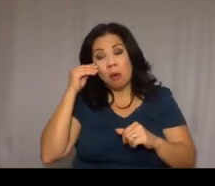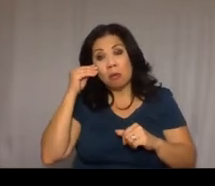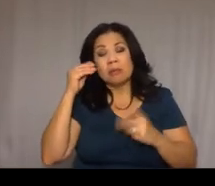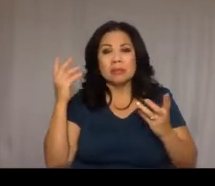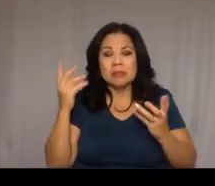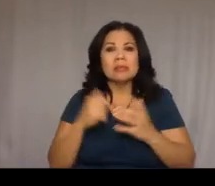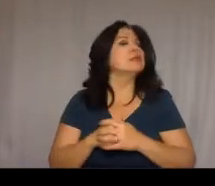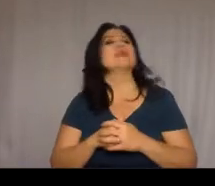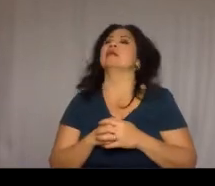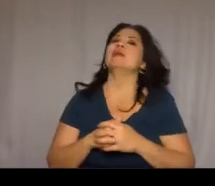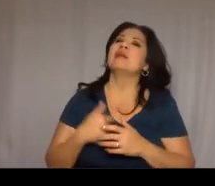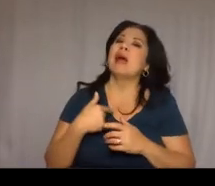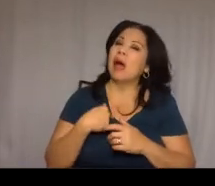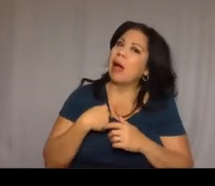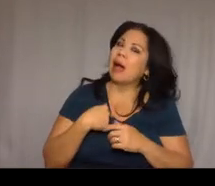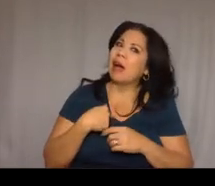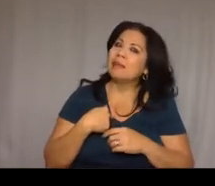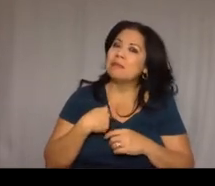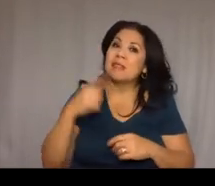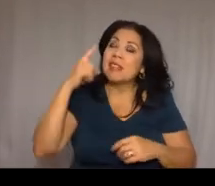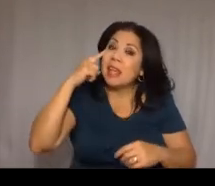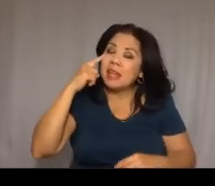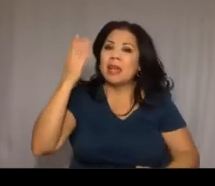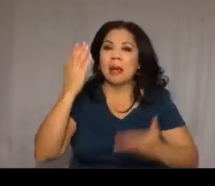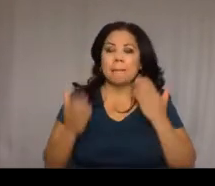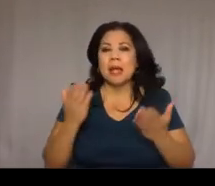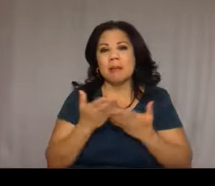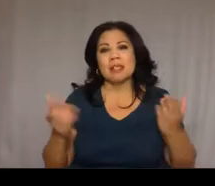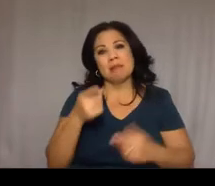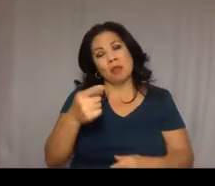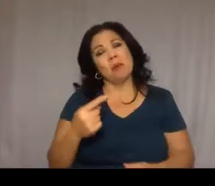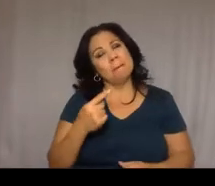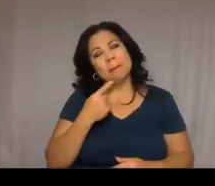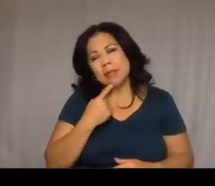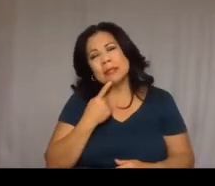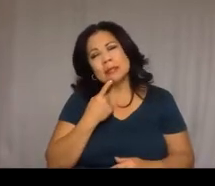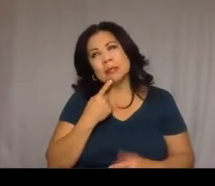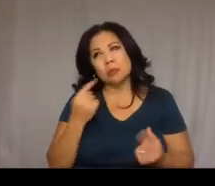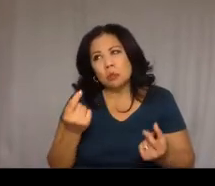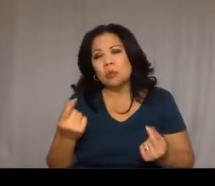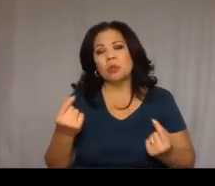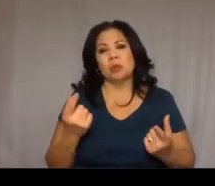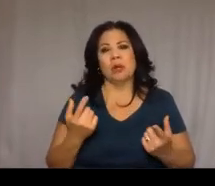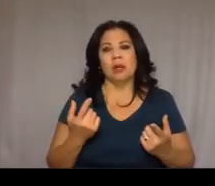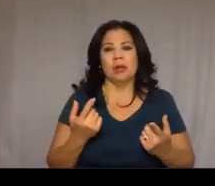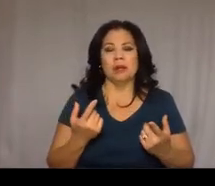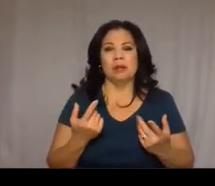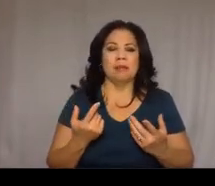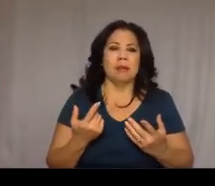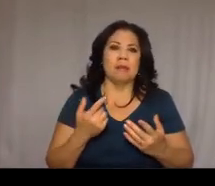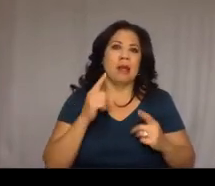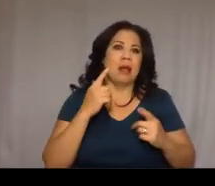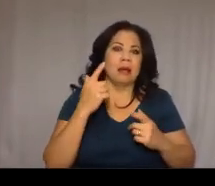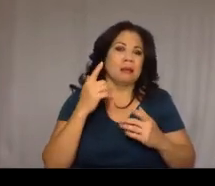quarantine, and I'm guessing that there may be things that you are missing from your life at school, like